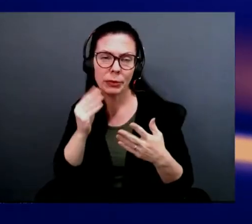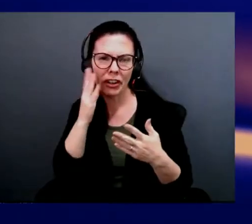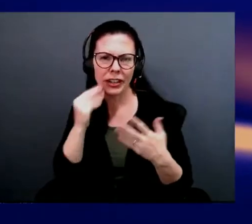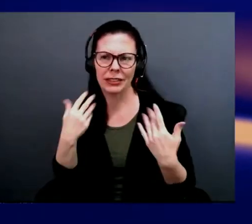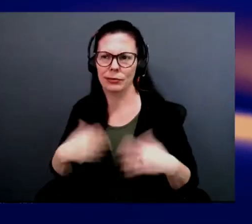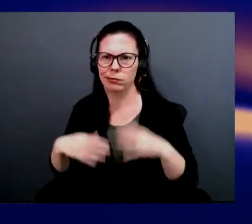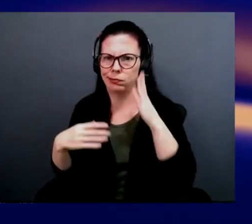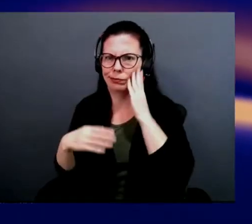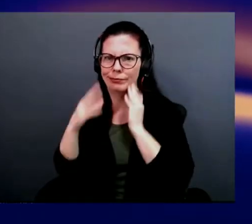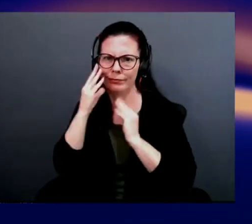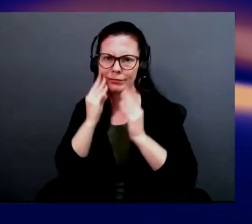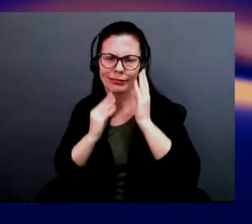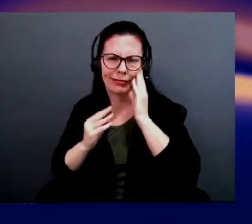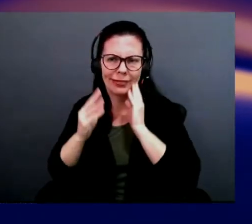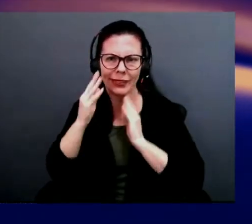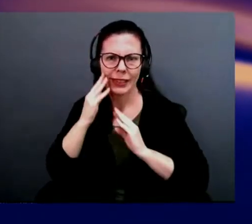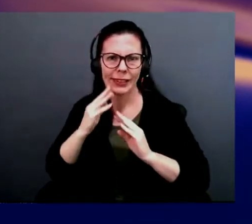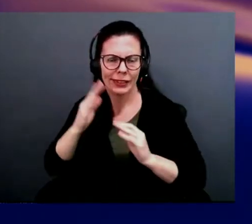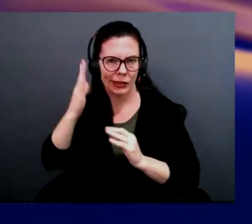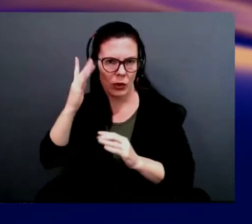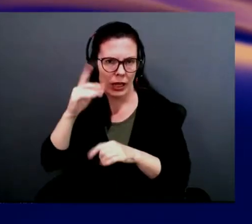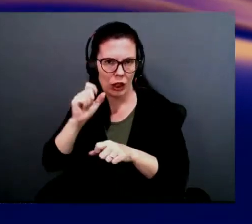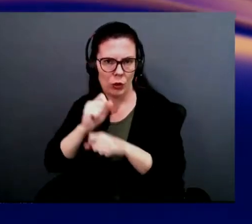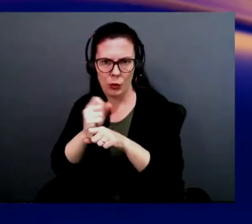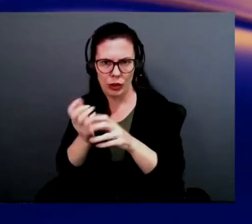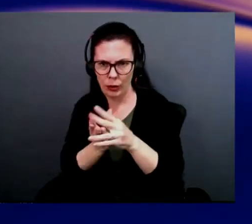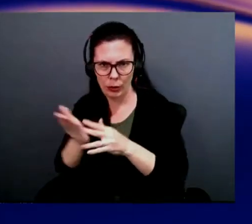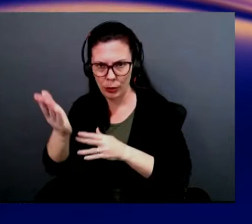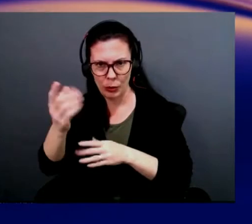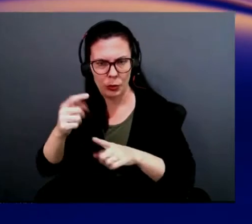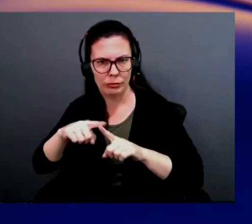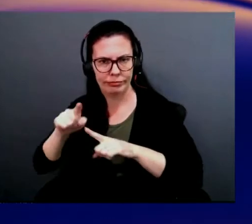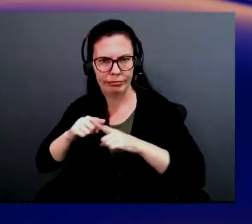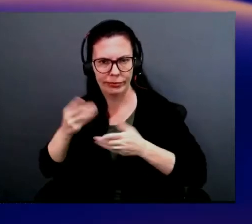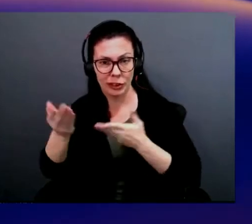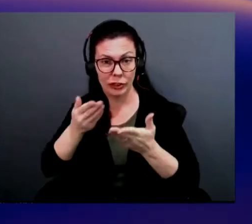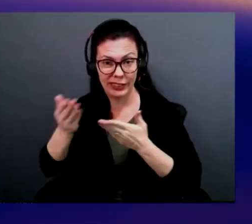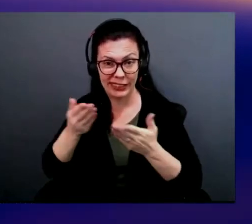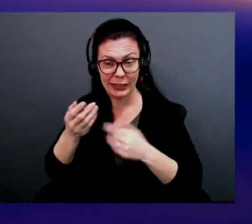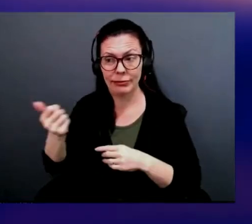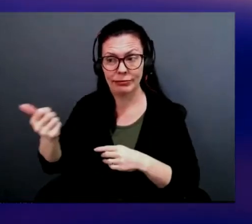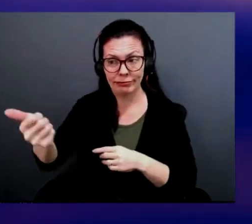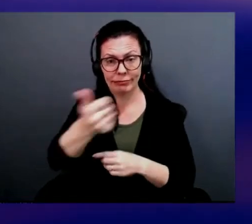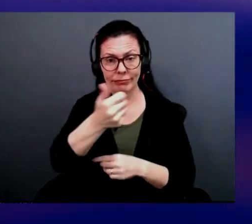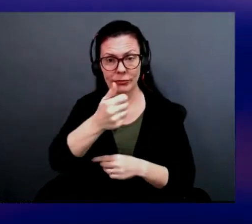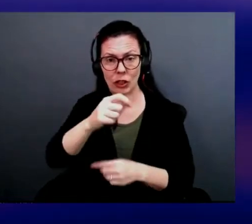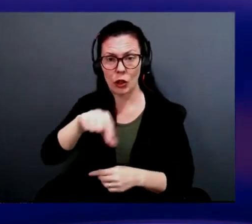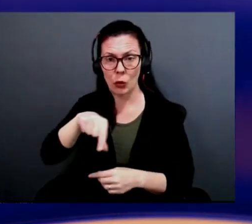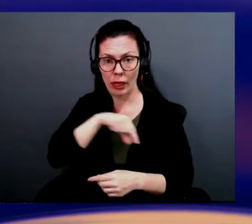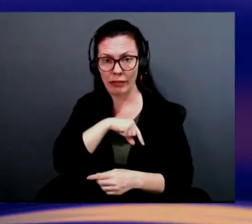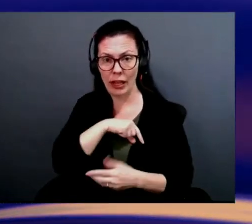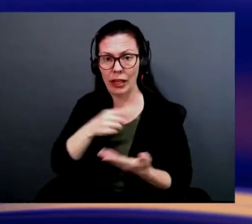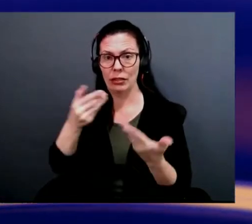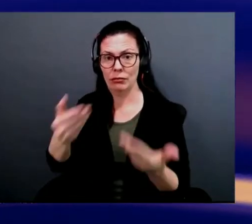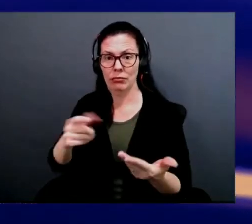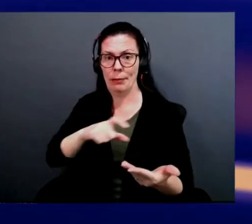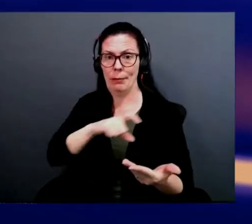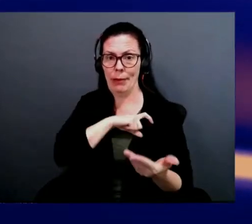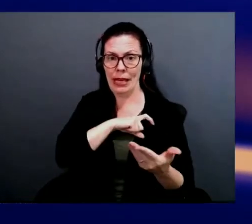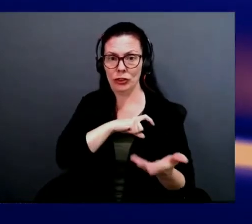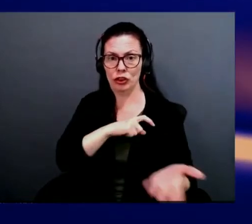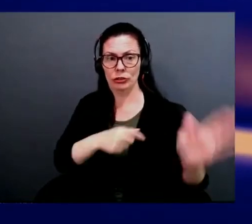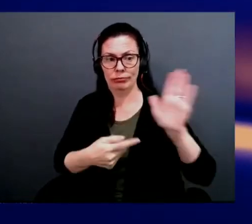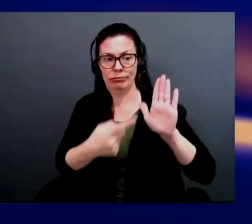the experience by working with these different services, you know, you are qualified essentially to get a badge. For sure.